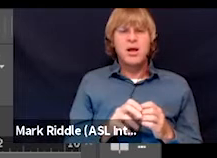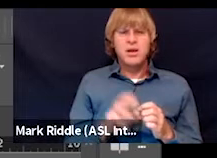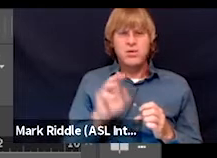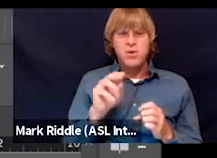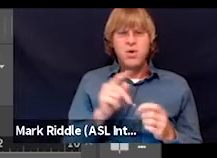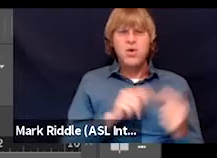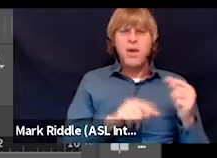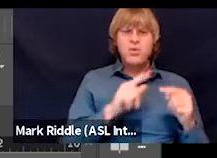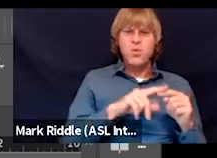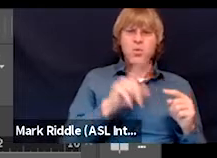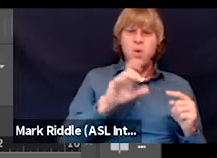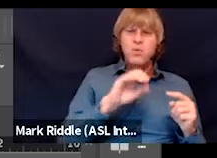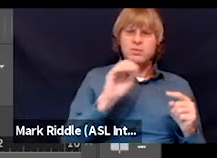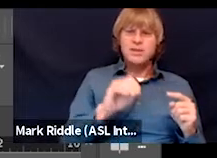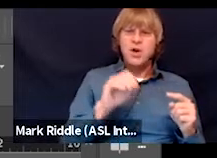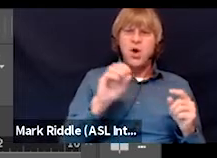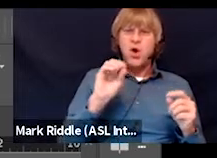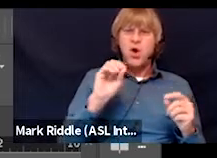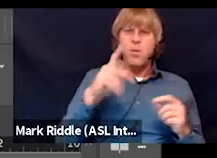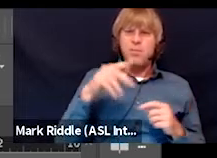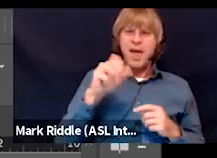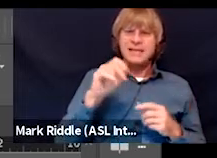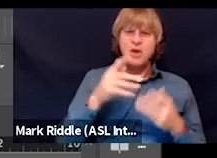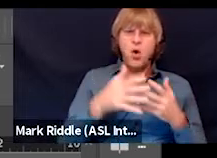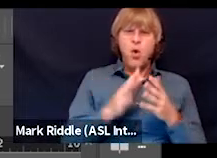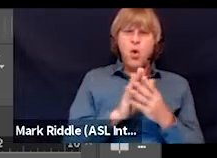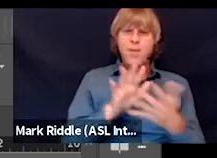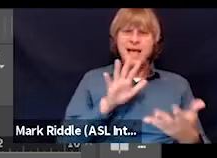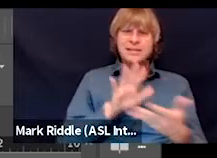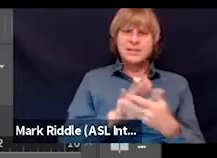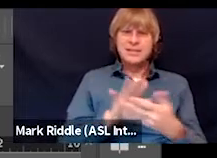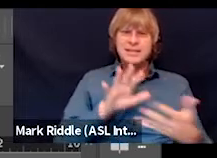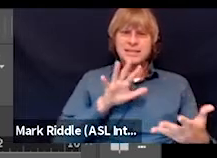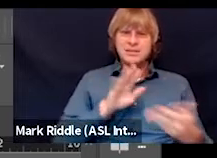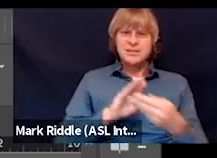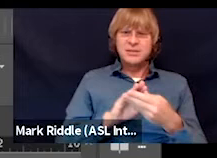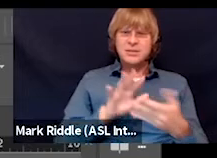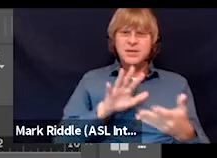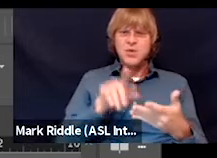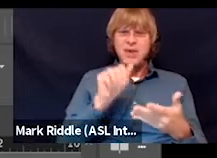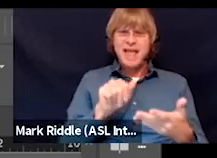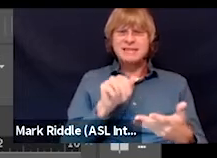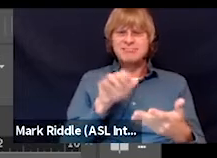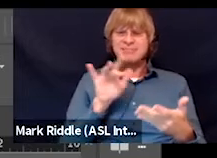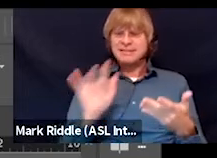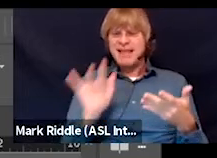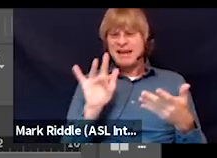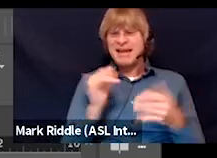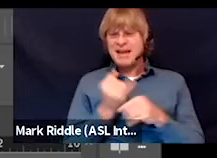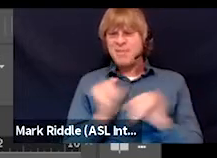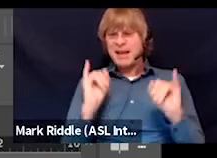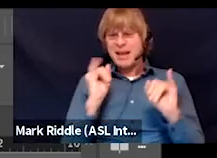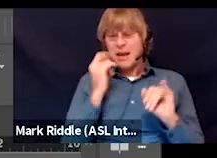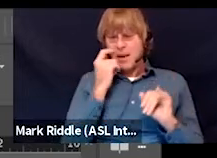go back to 100% opacity. You can select